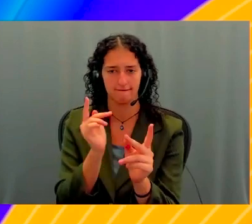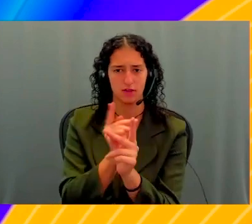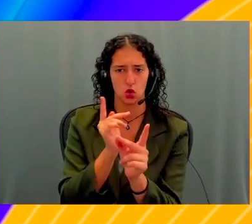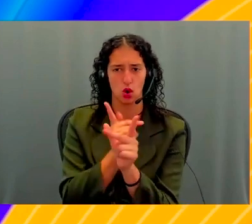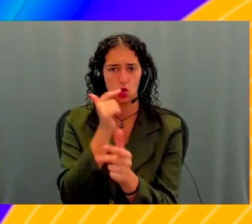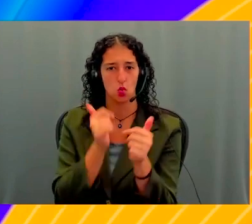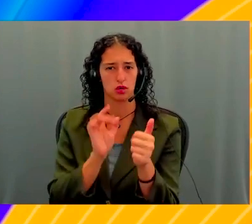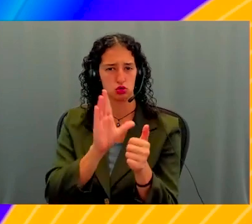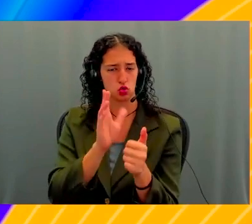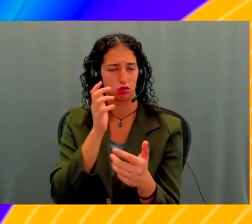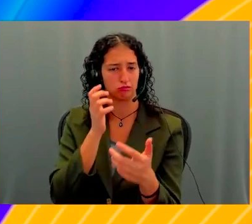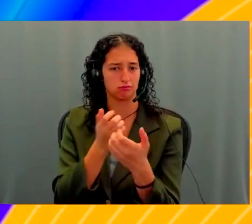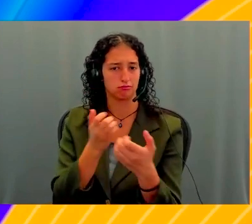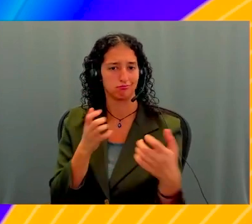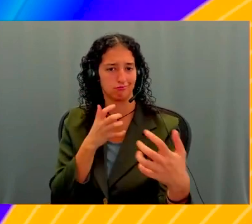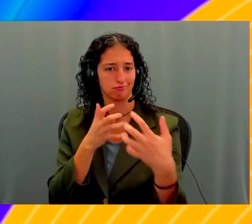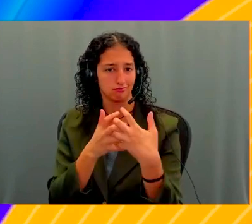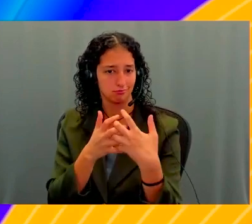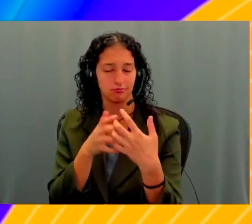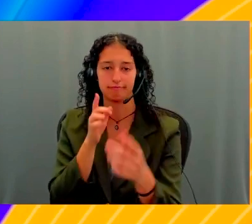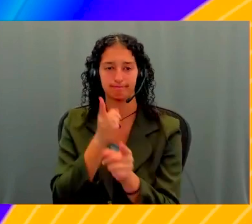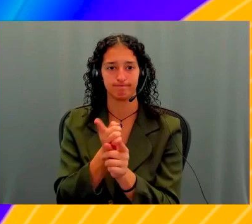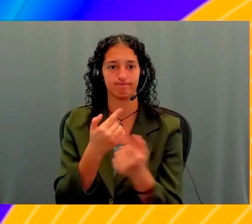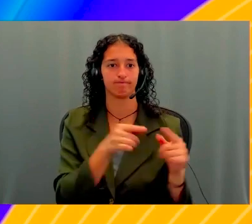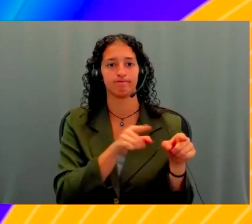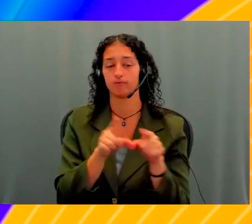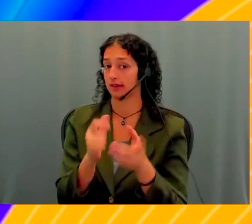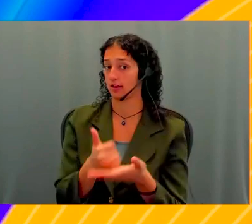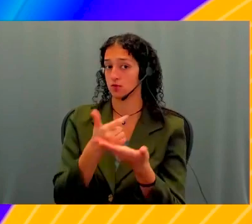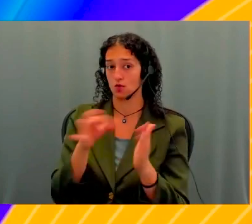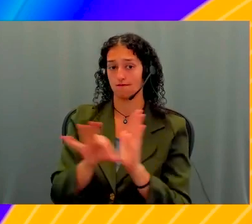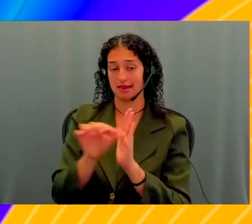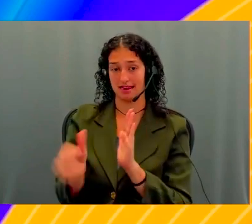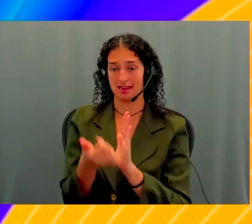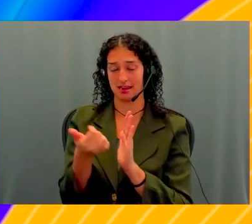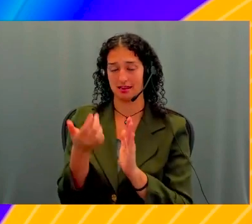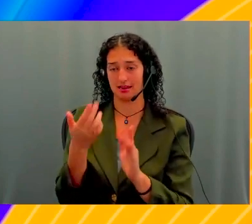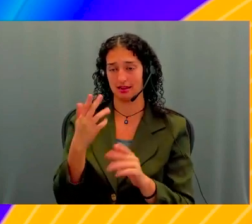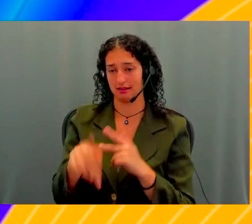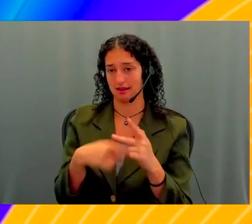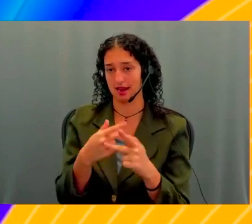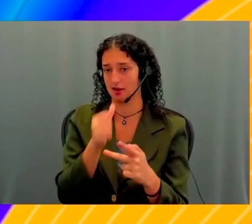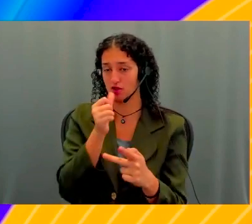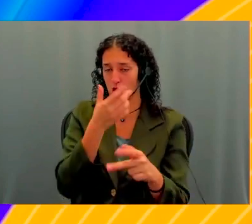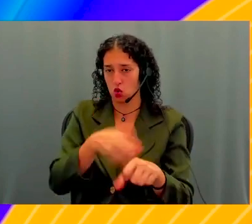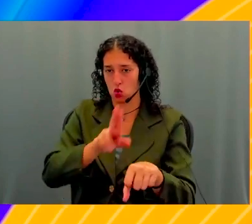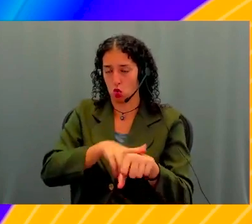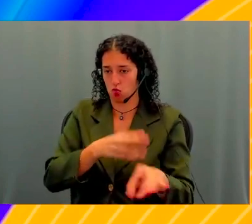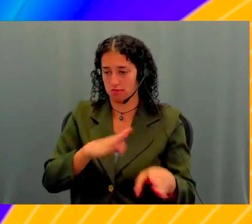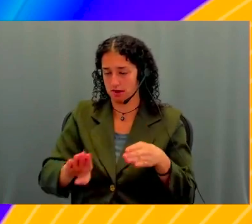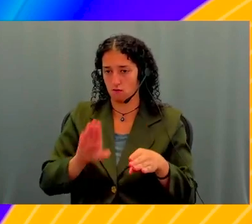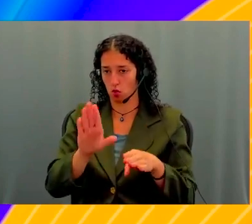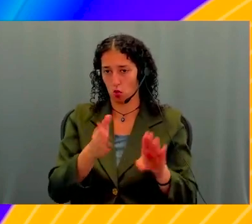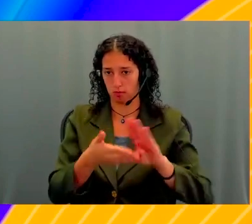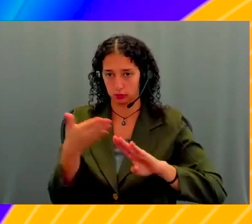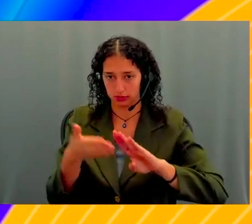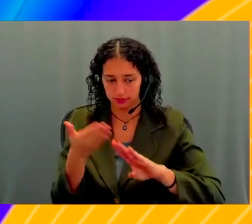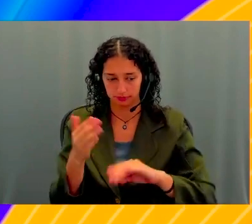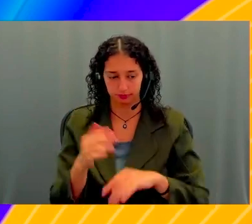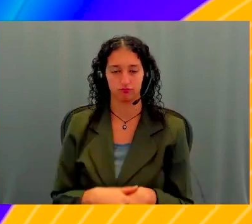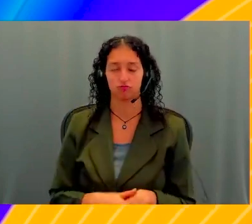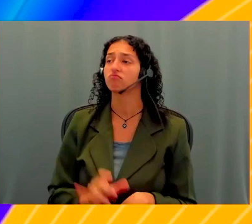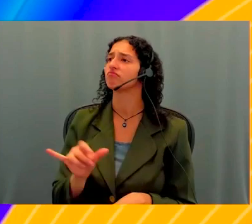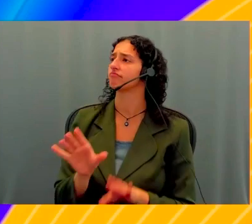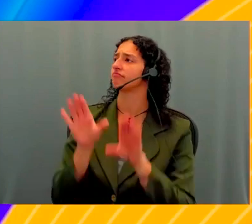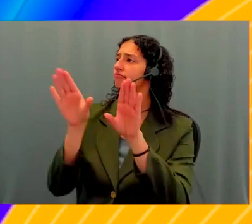works. And then it helps you find any kind of anomalies across your entire width of operation as well. Yeah, that's awesome, because that's one thing to